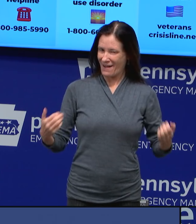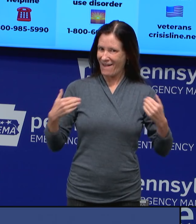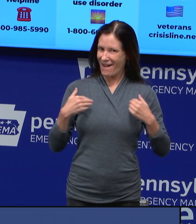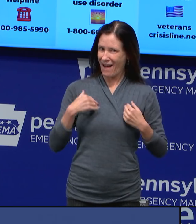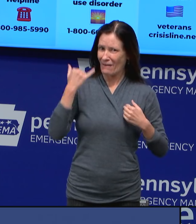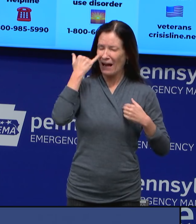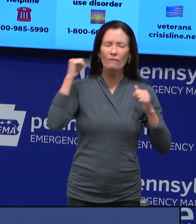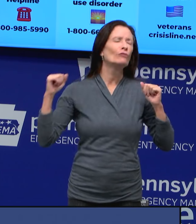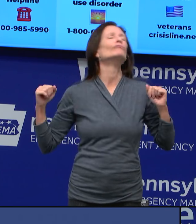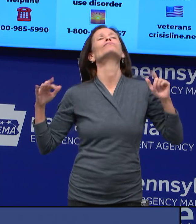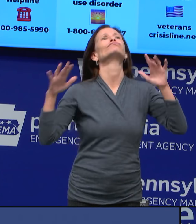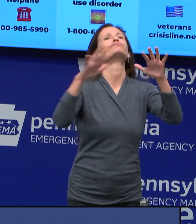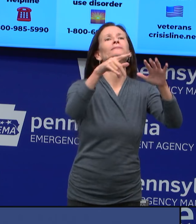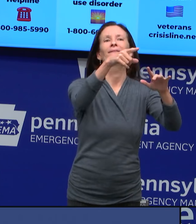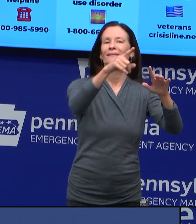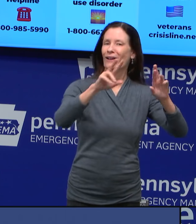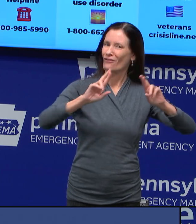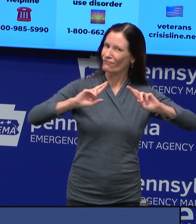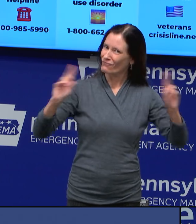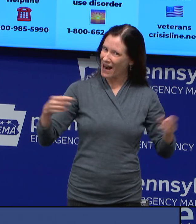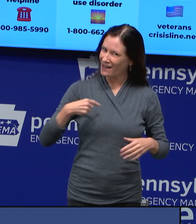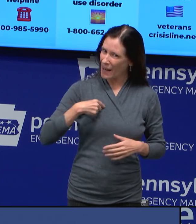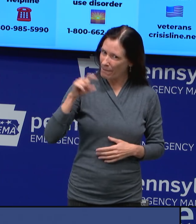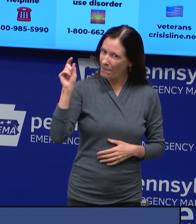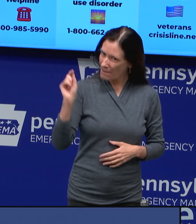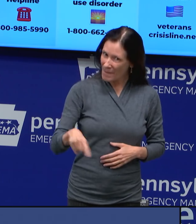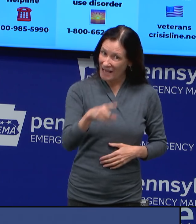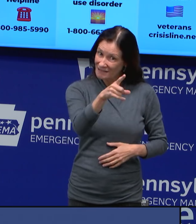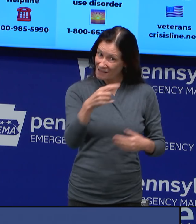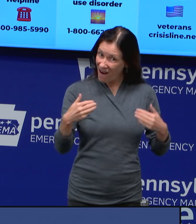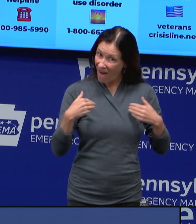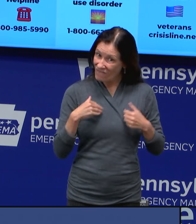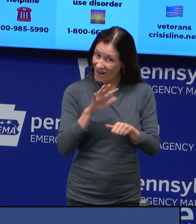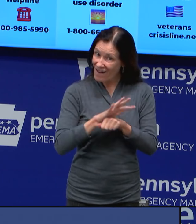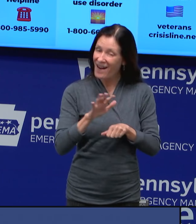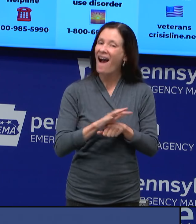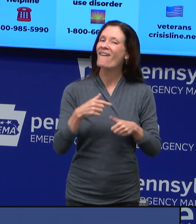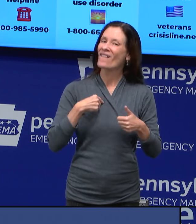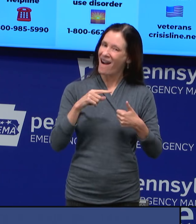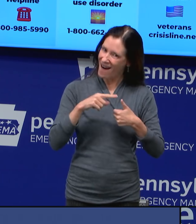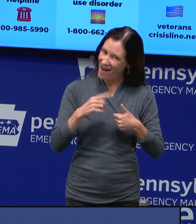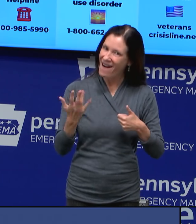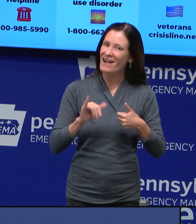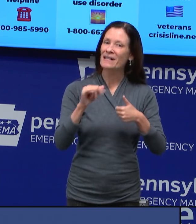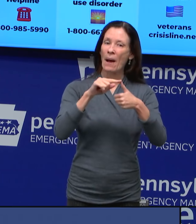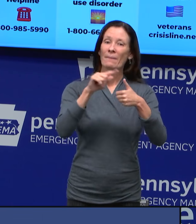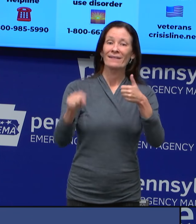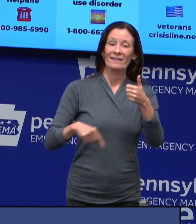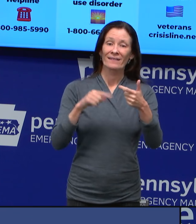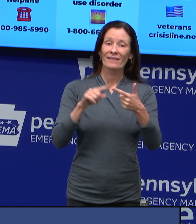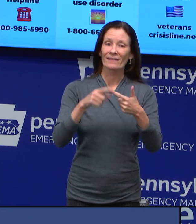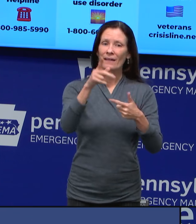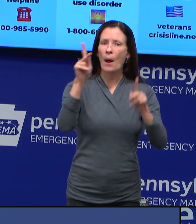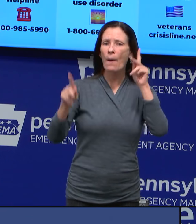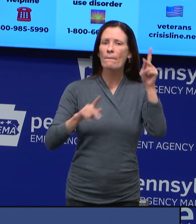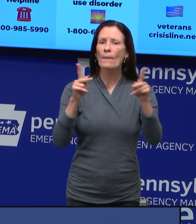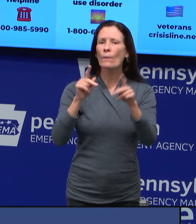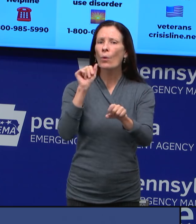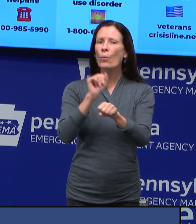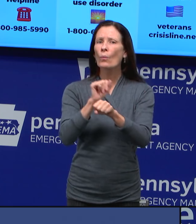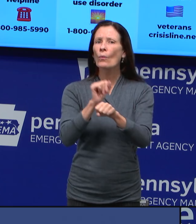the contact tracing. So very important roles for our hospitals and health systems as this process proceeds.